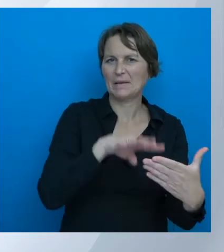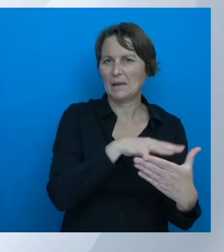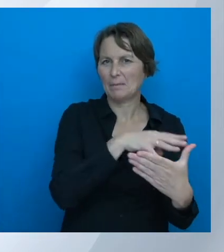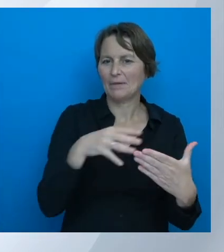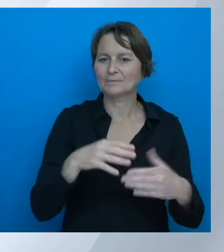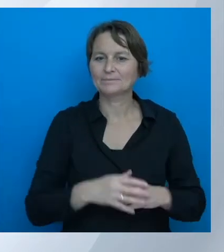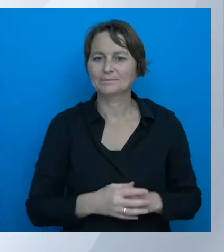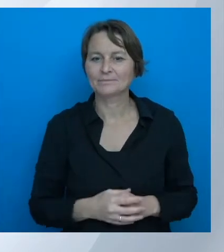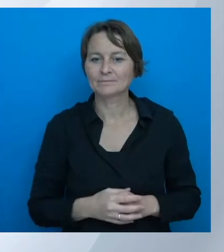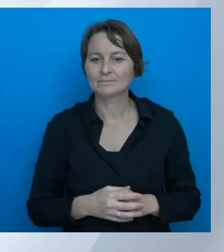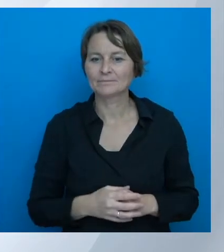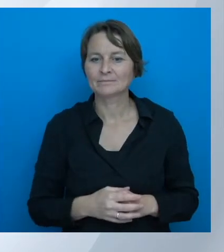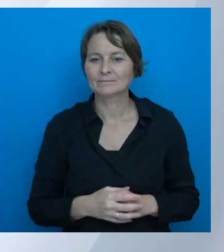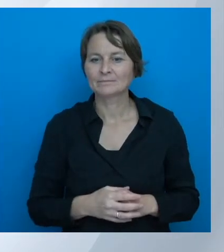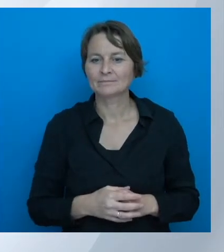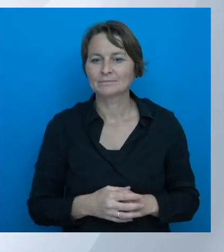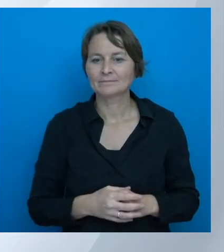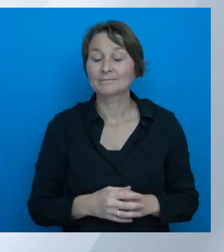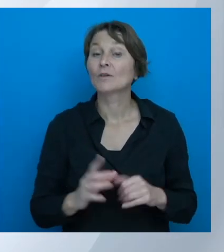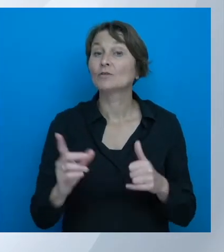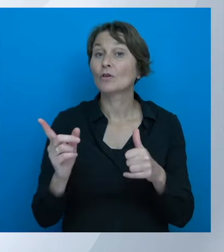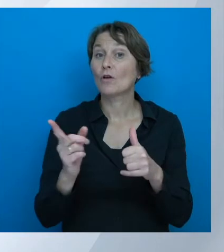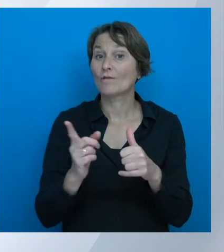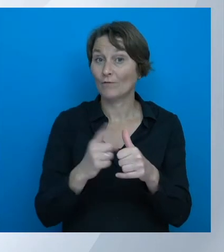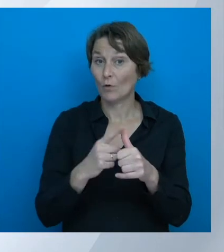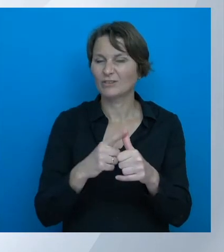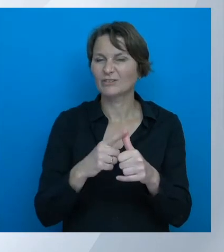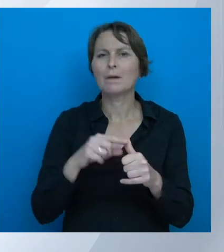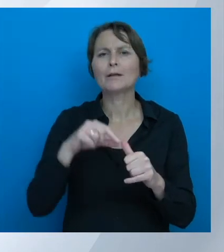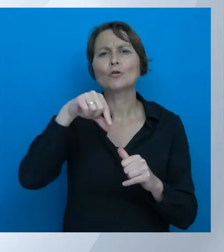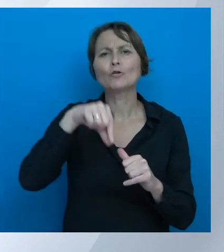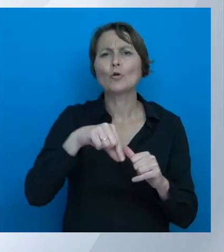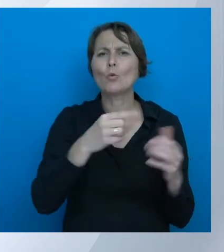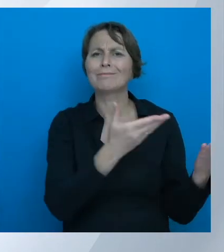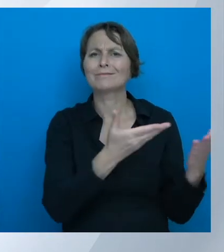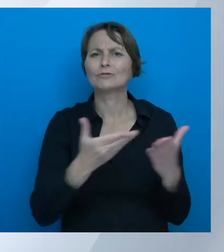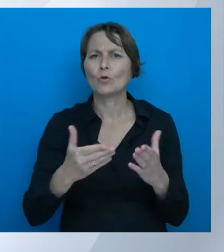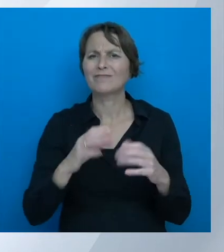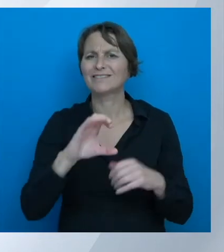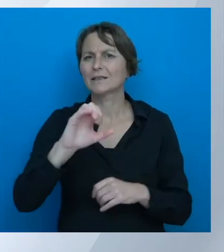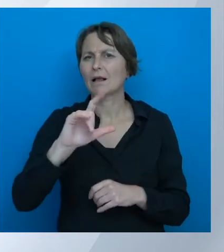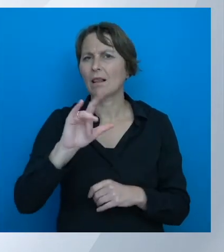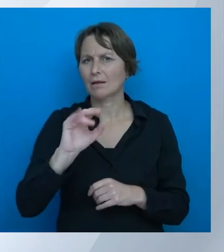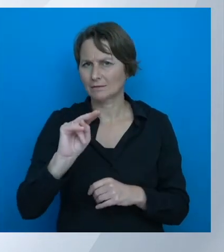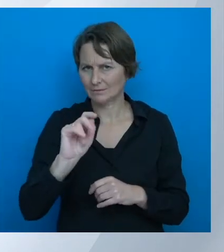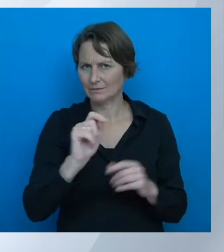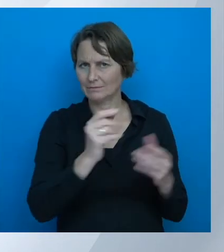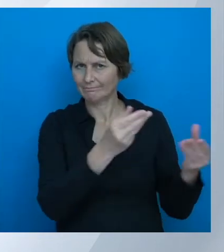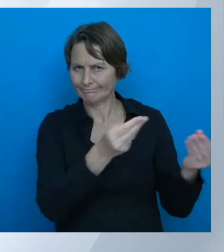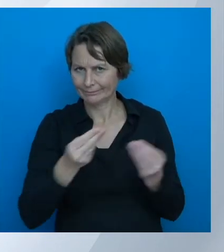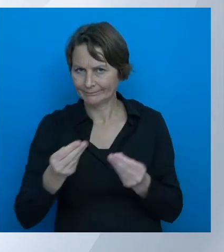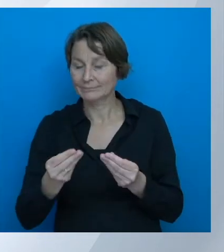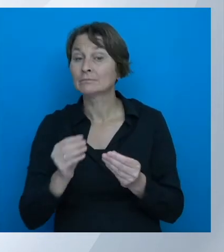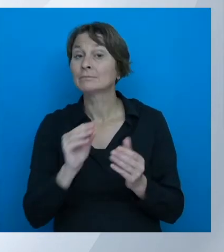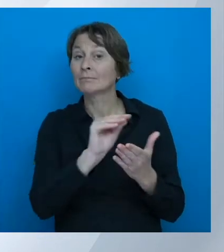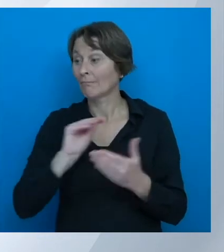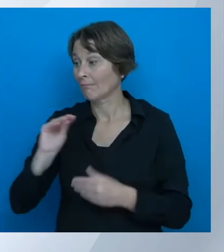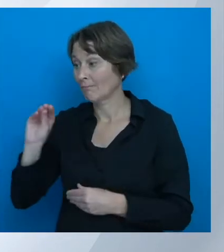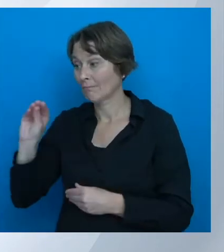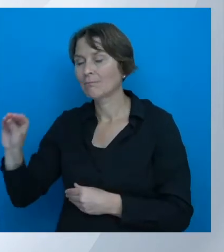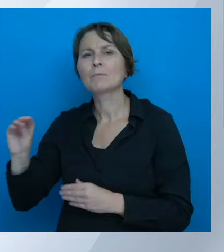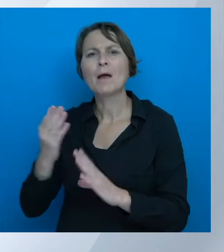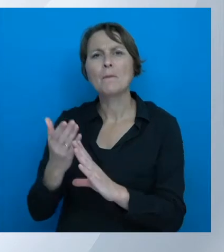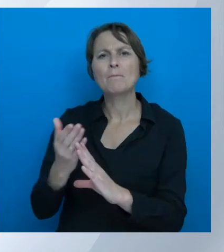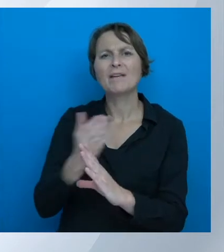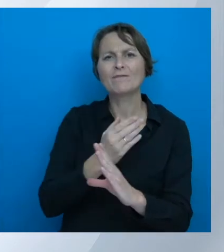client from our Azure Storage account using that connection string. Then we need to get a queue client for the queue that we passed